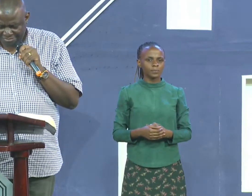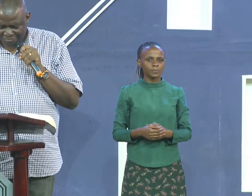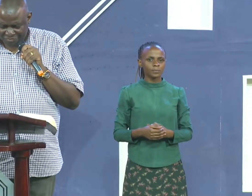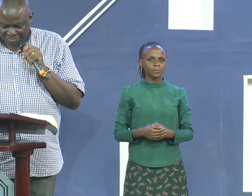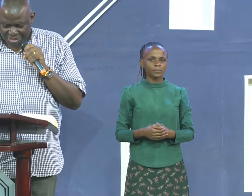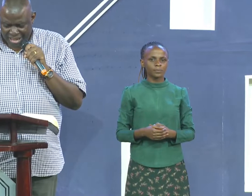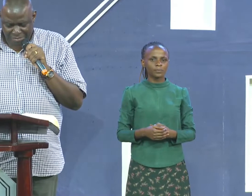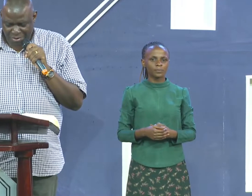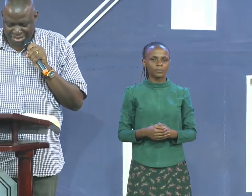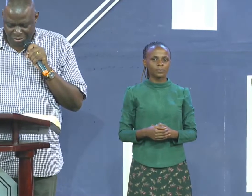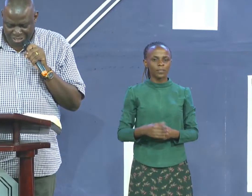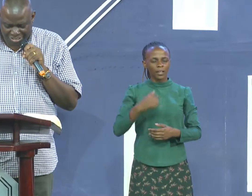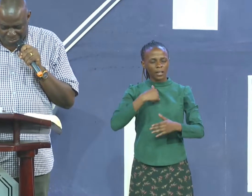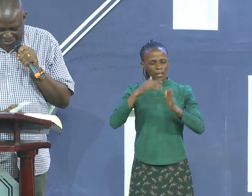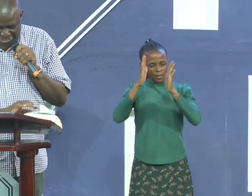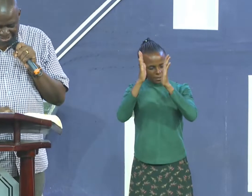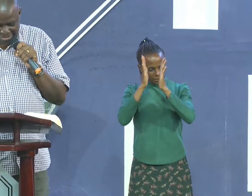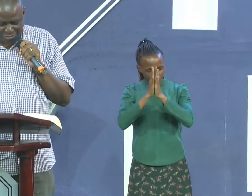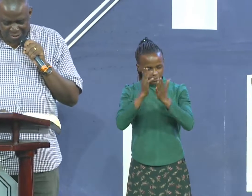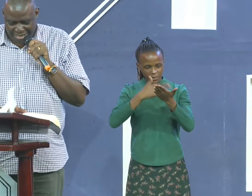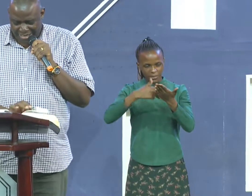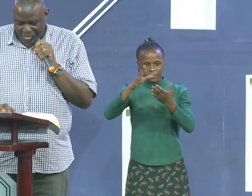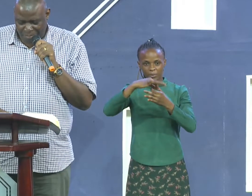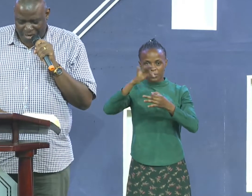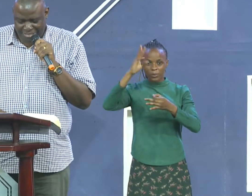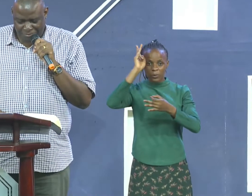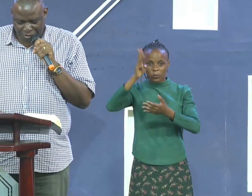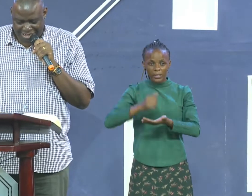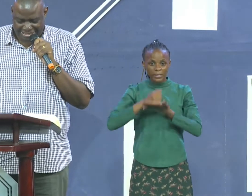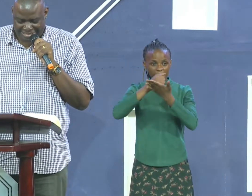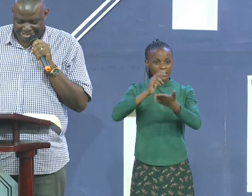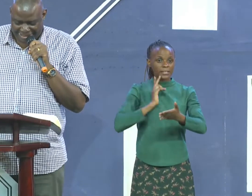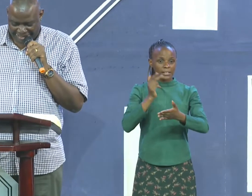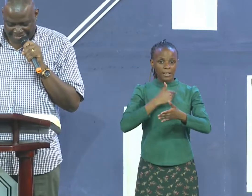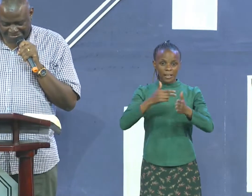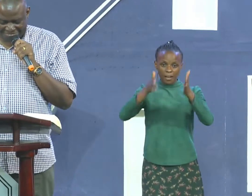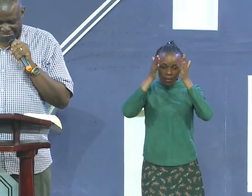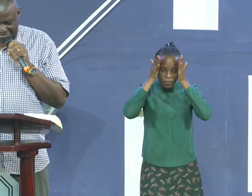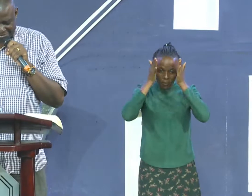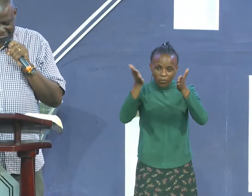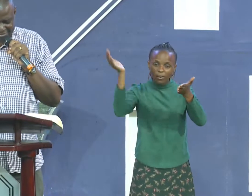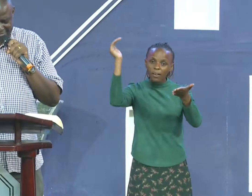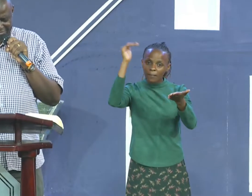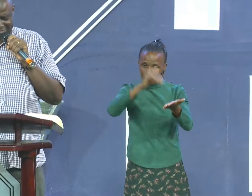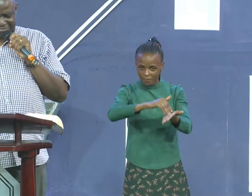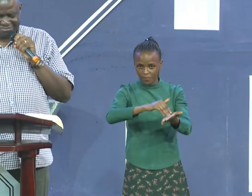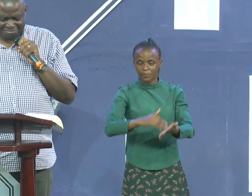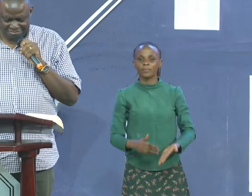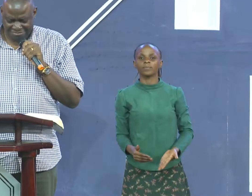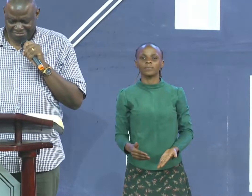I pray the Holy Spirit will help us focus again.